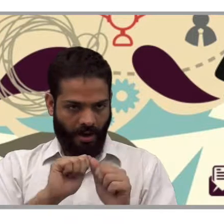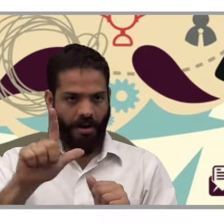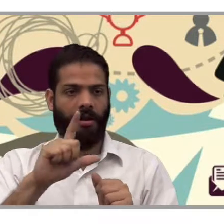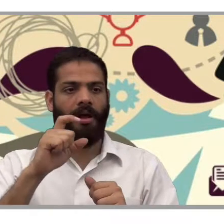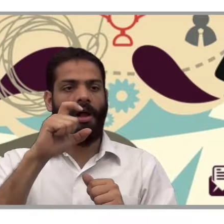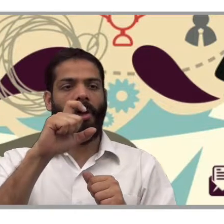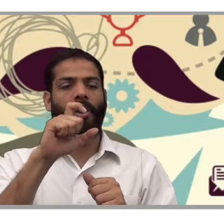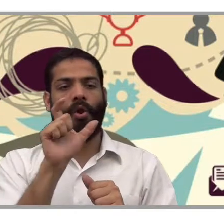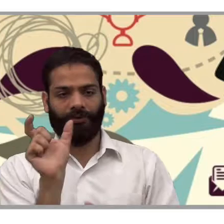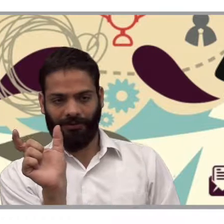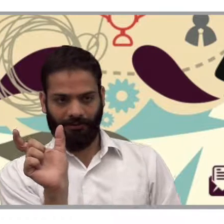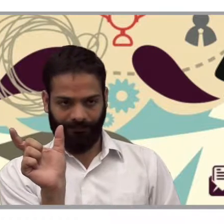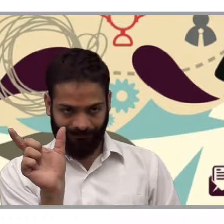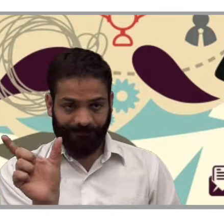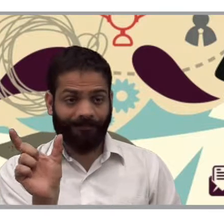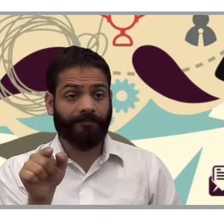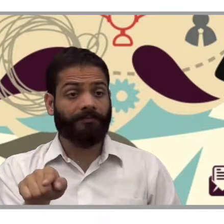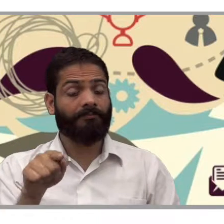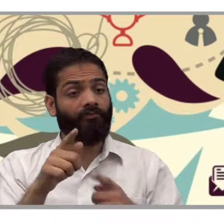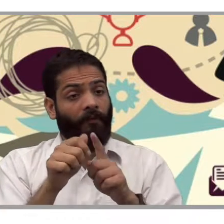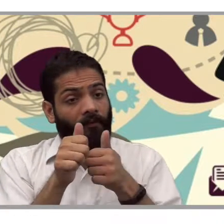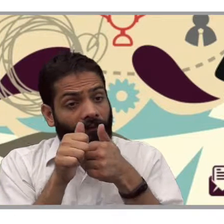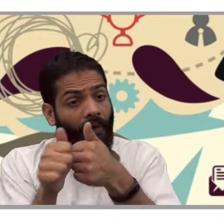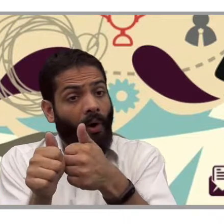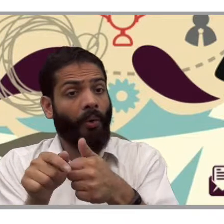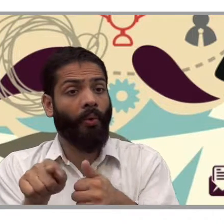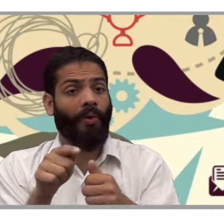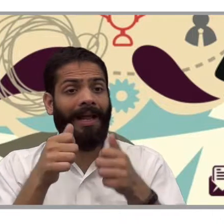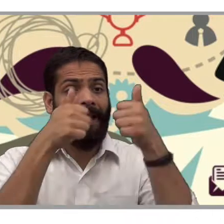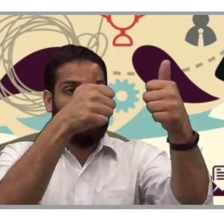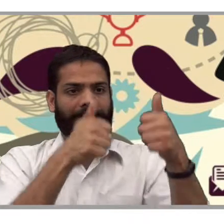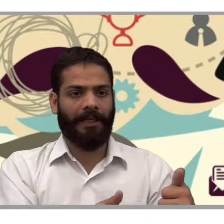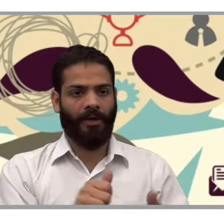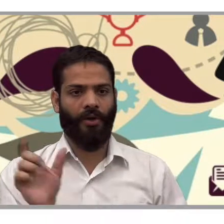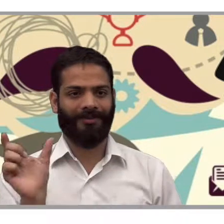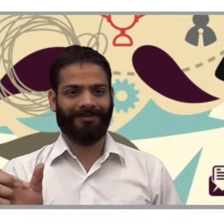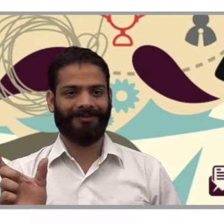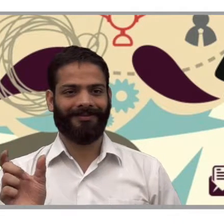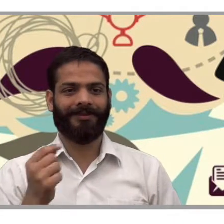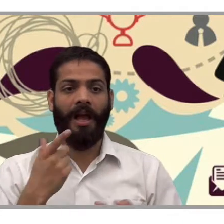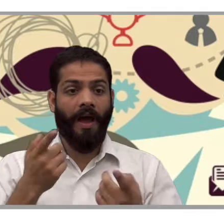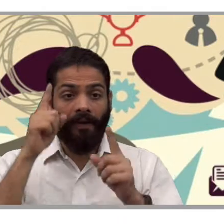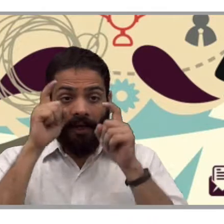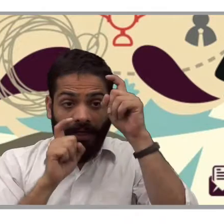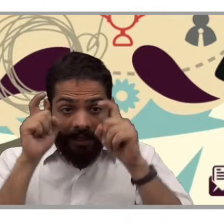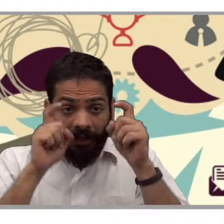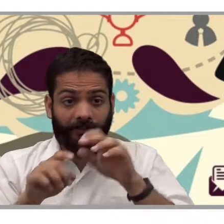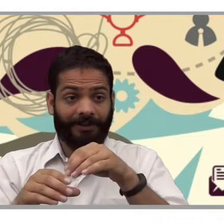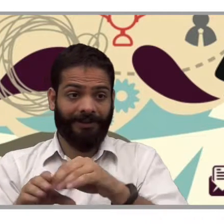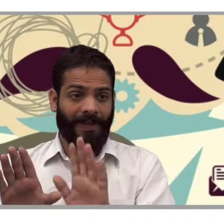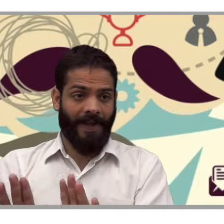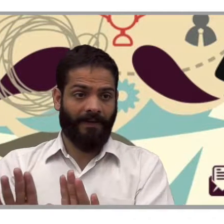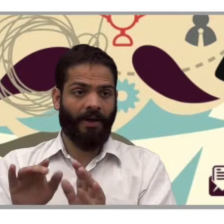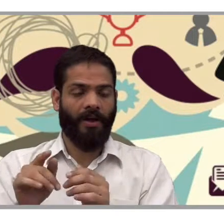first and has an expression of raised brow and head forward accompanying the final sign of